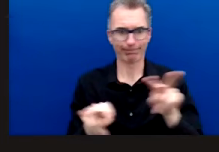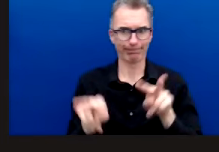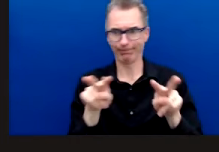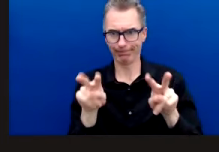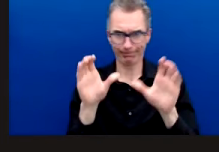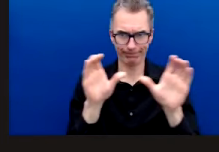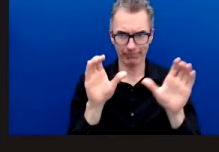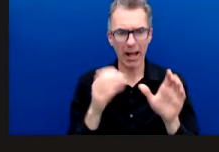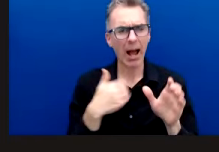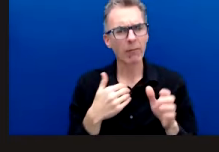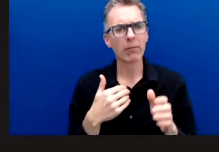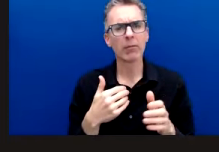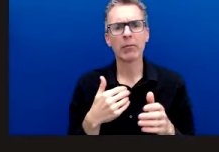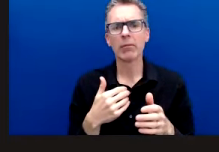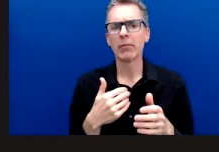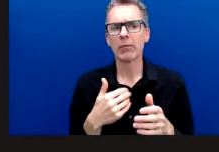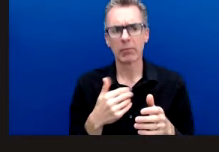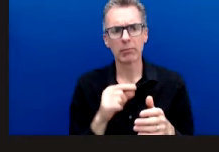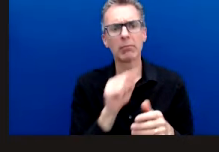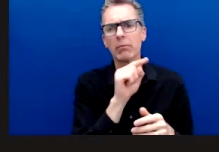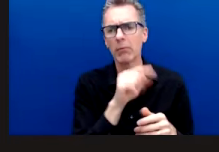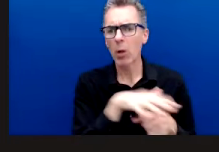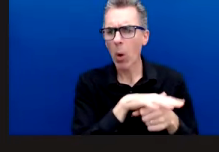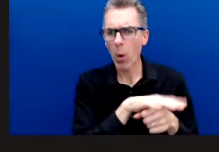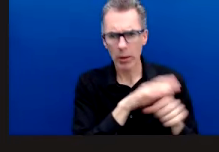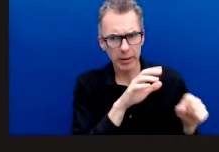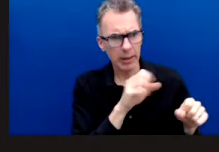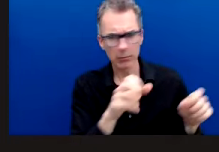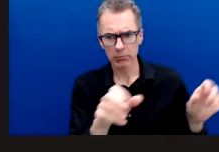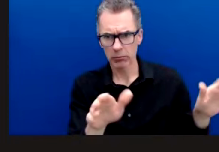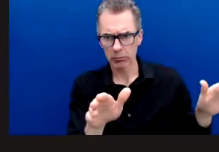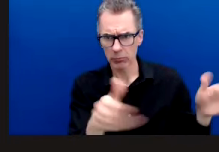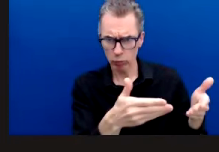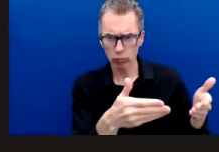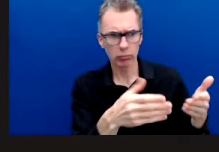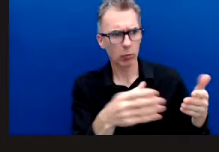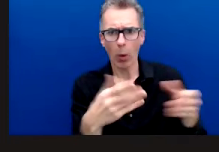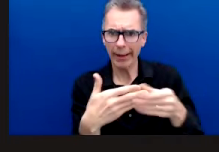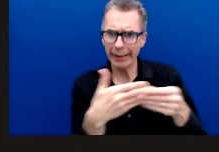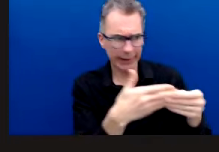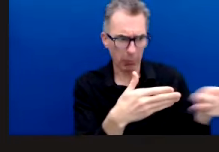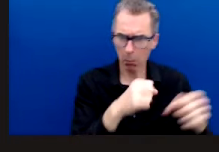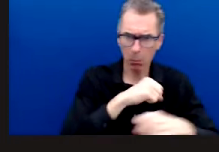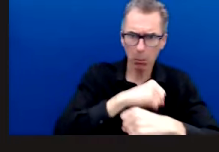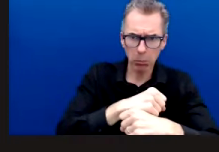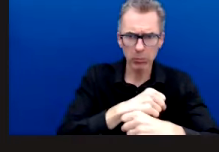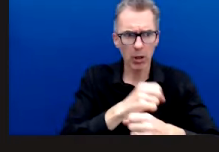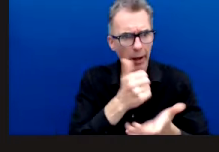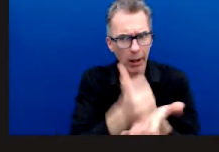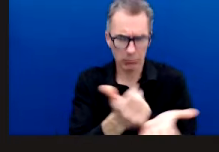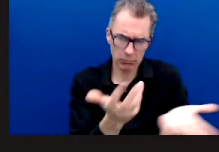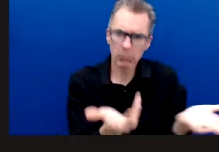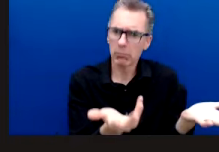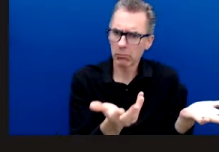local resources out there that are super helpful that we can connect the student with. Same for, you know, I know someone mentioned in the comments that, you